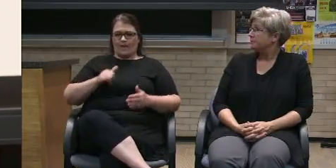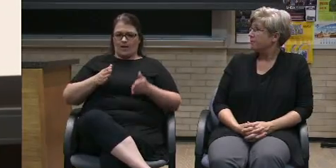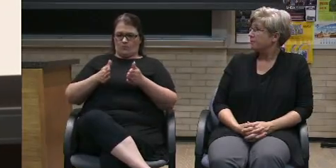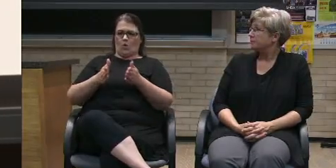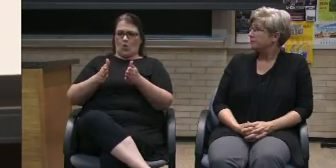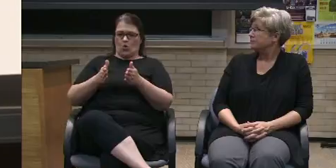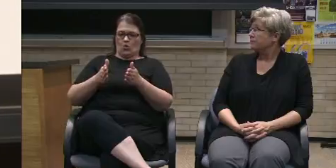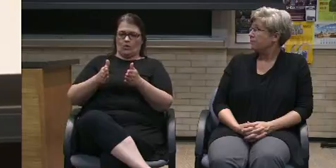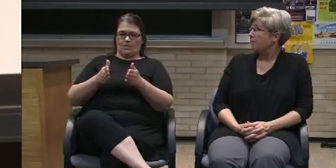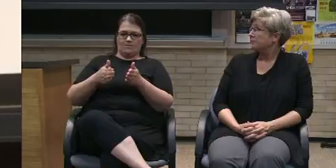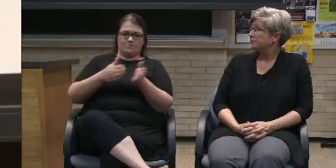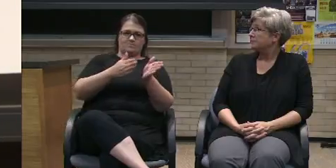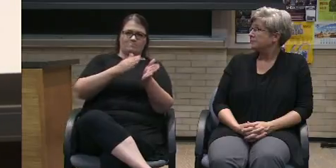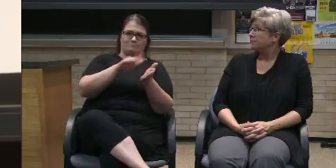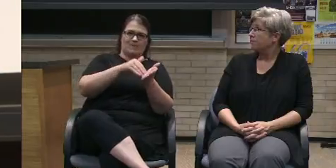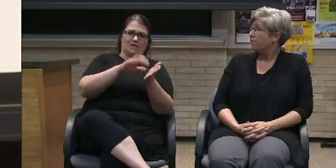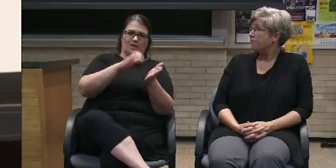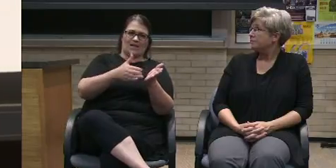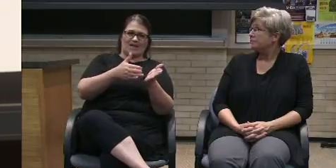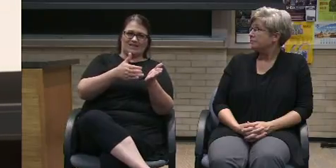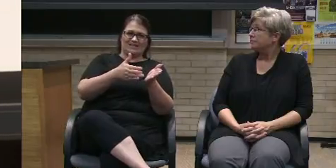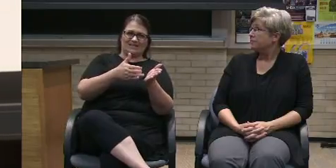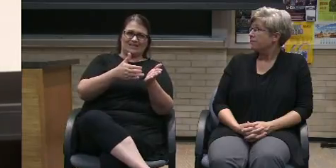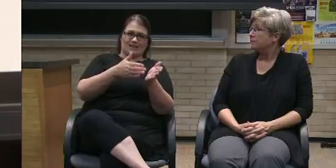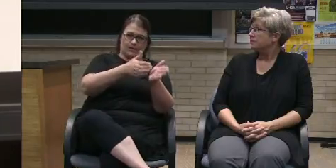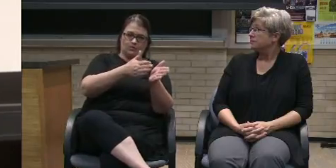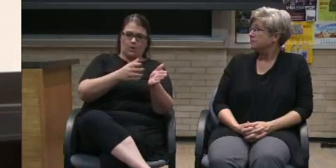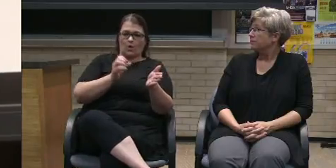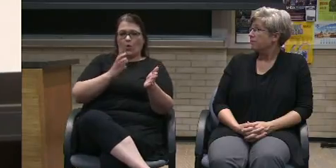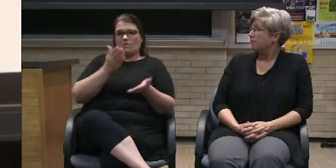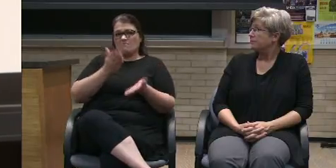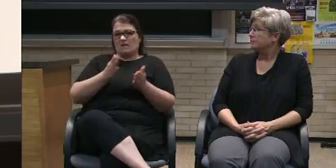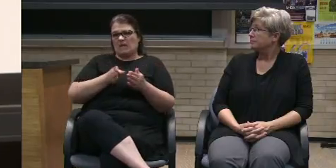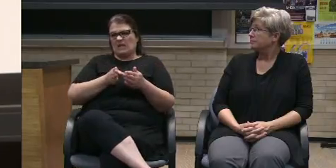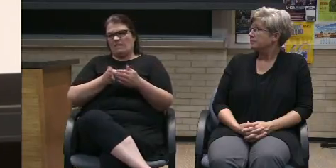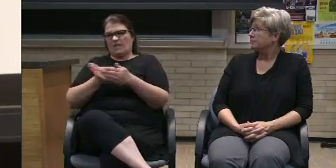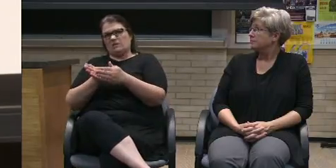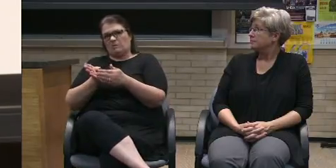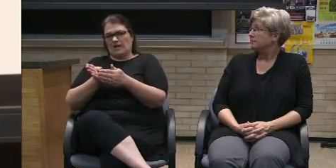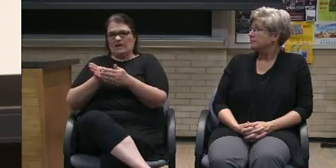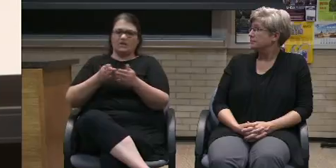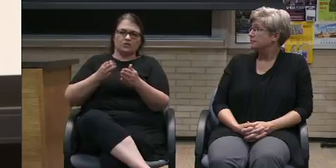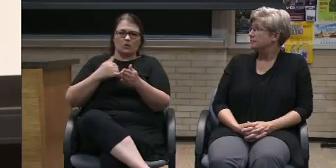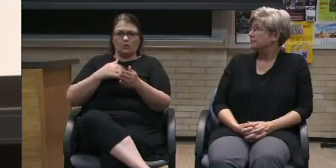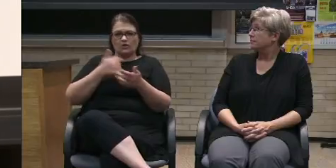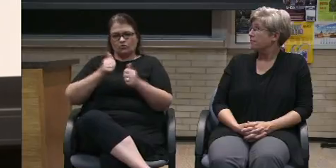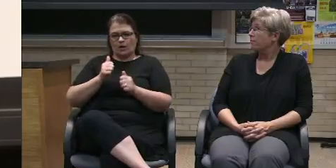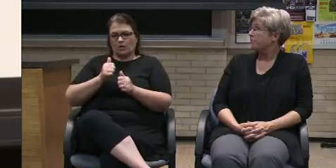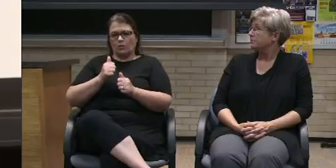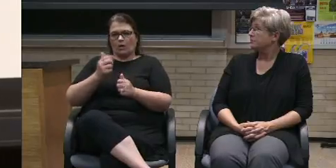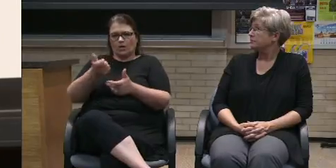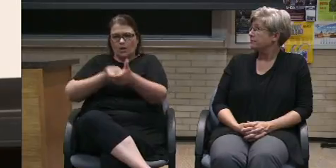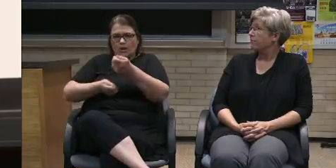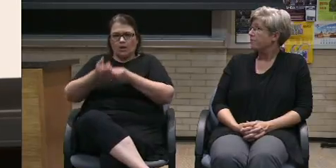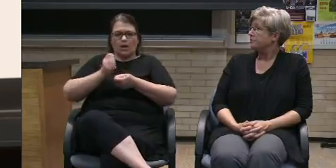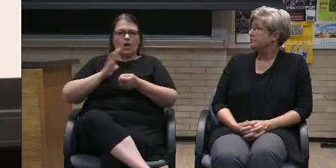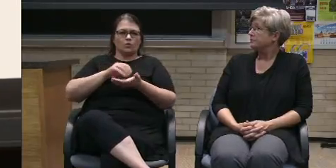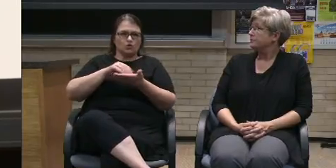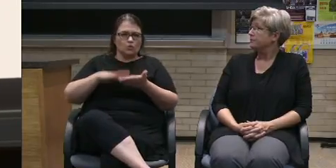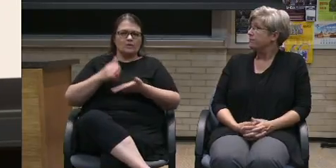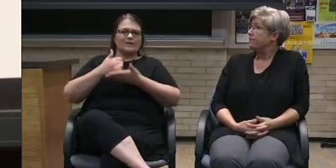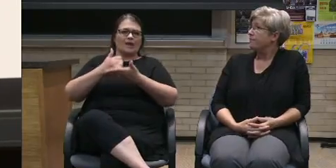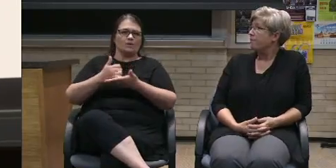this way, maybe this way. So it is so important that we attract those students to our programs and we help them to succeed through